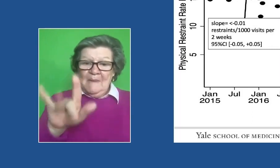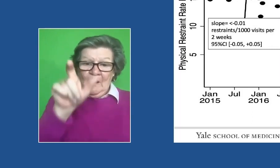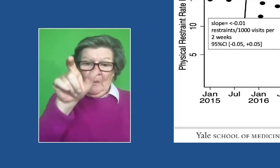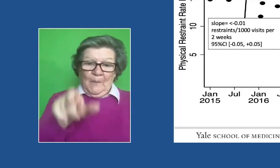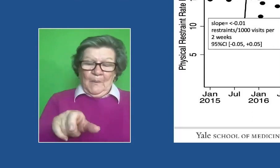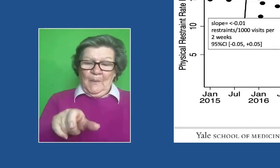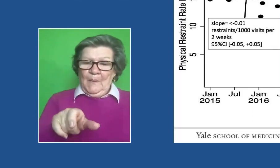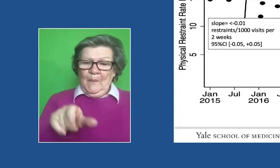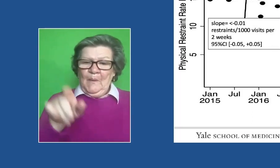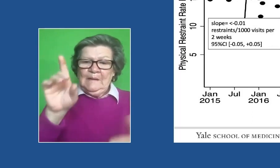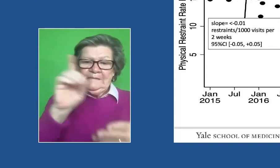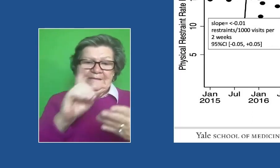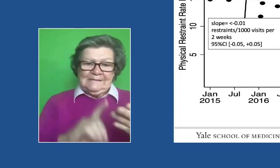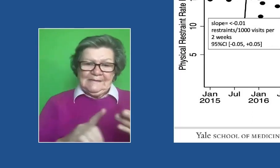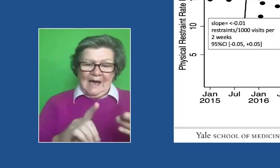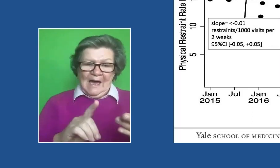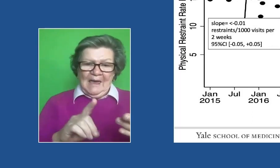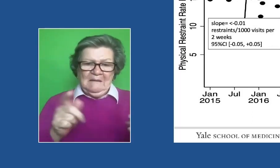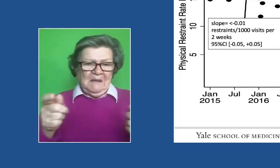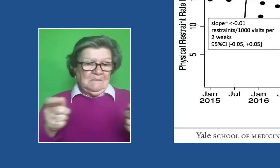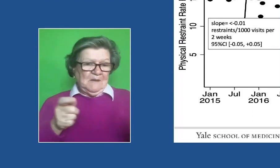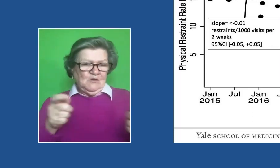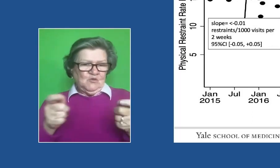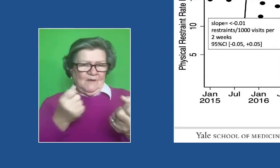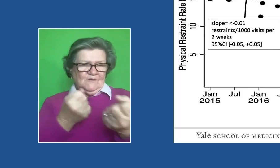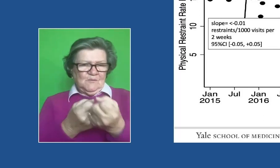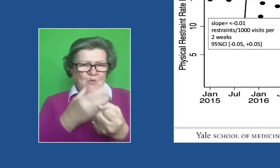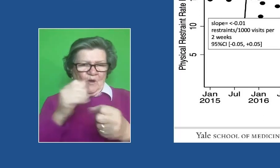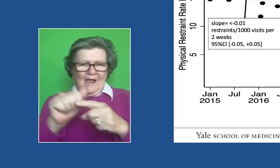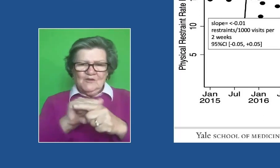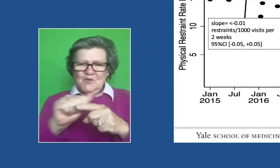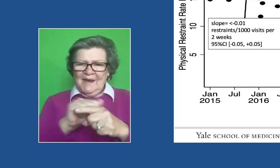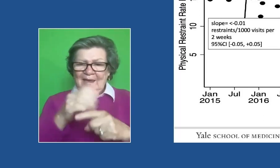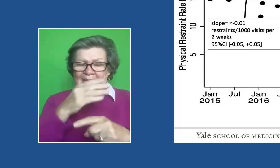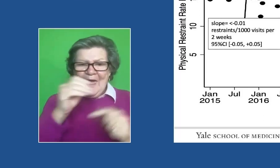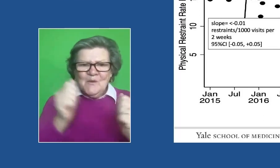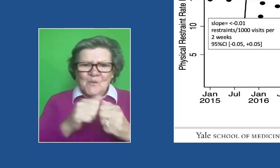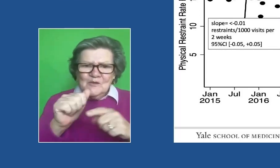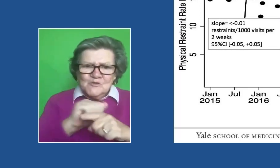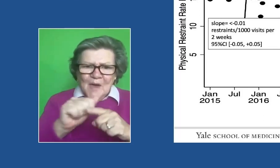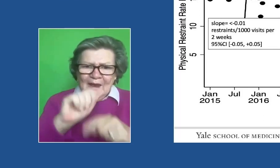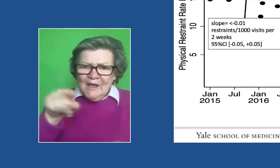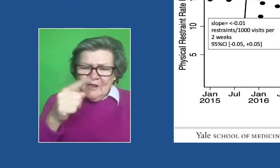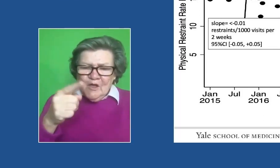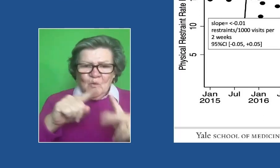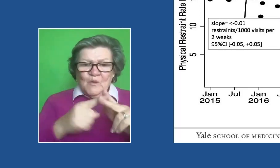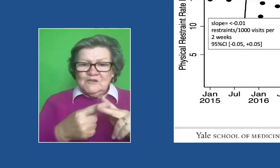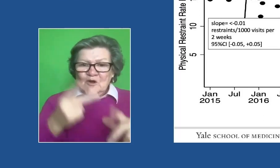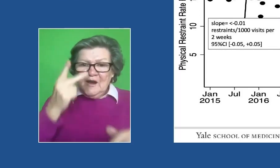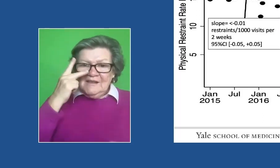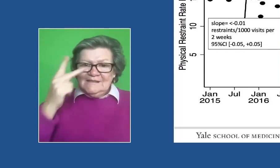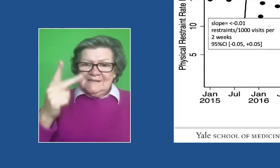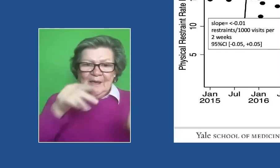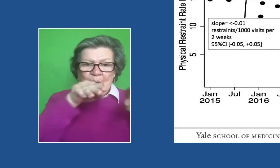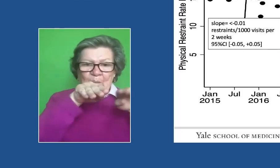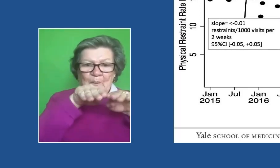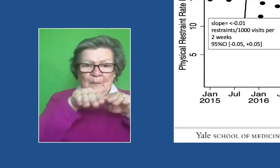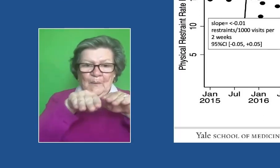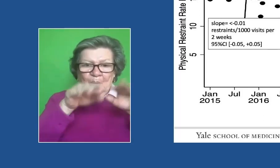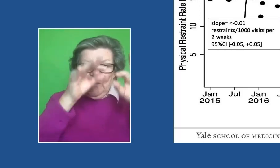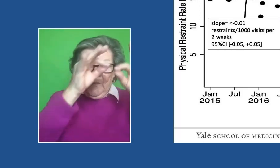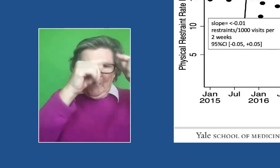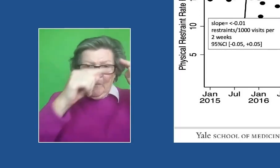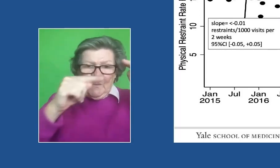the designing and the administrative support and training. And even just with training alone, we started to see a trend in decrease in physical restraint